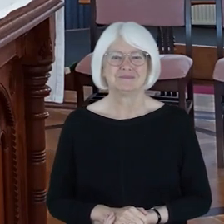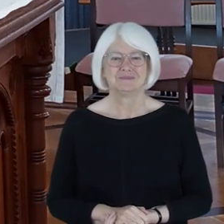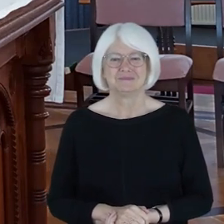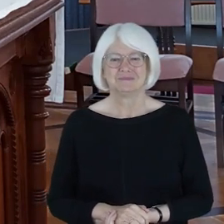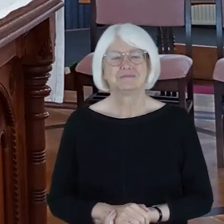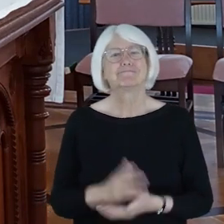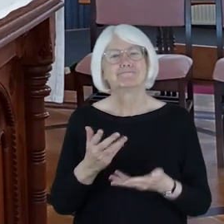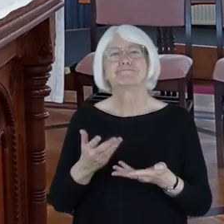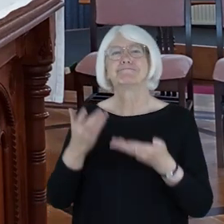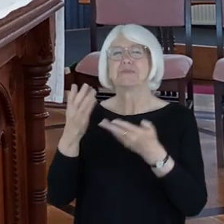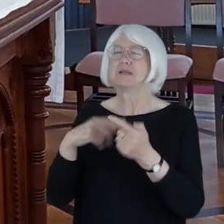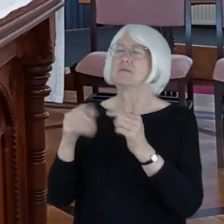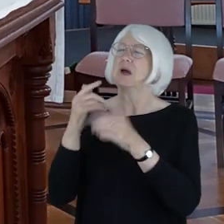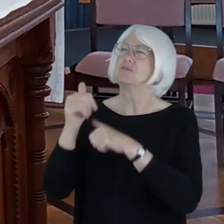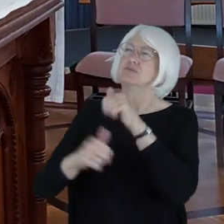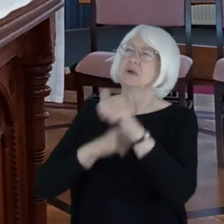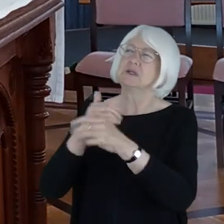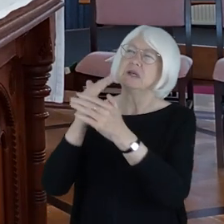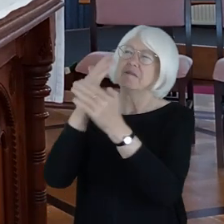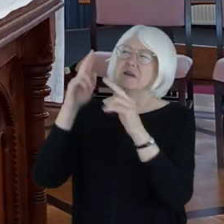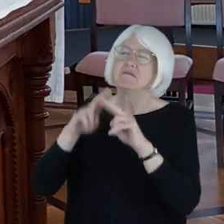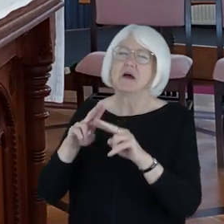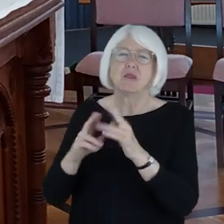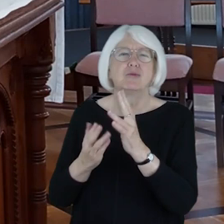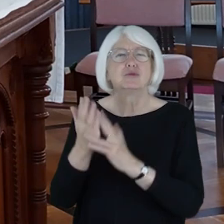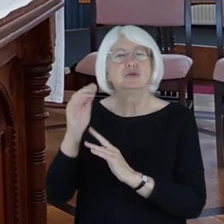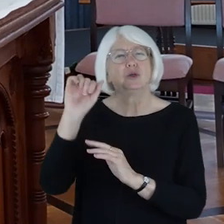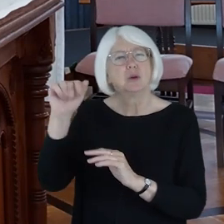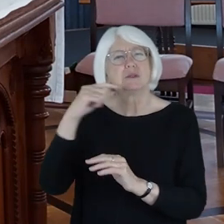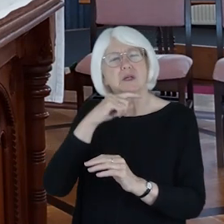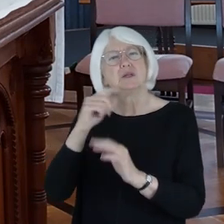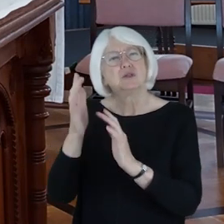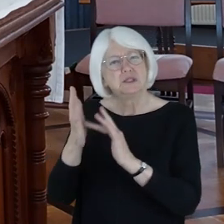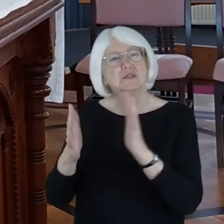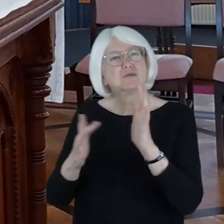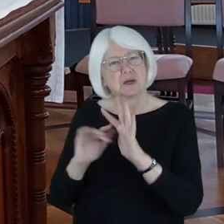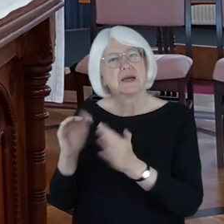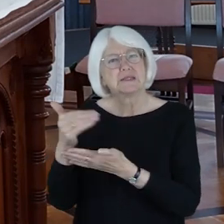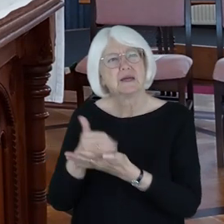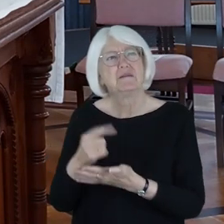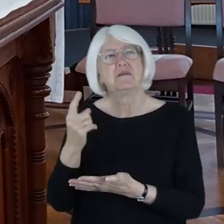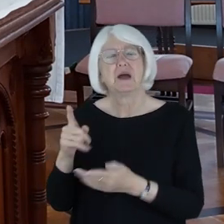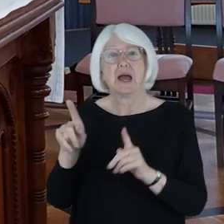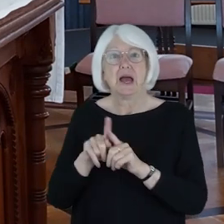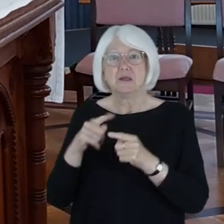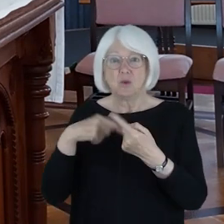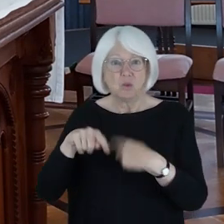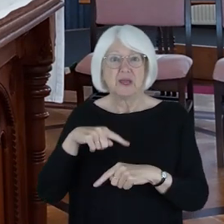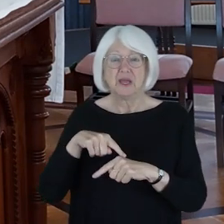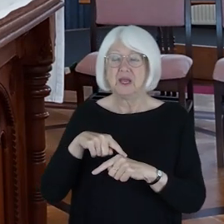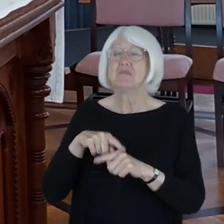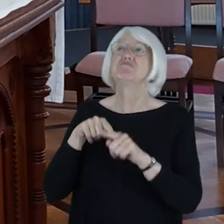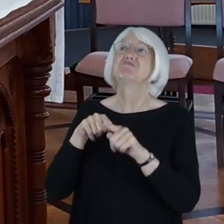Accept our praises, Heavenly Father, through your Son, our Saviour, Jesus Christ. And as we follow his example and obey